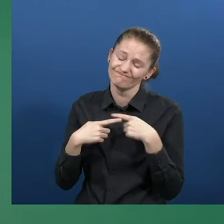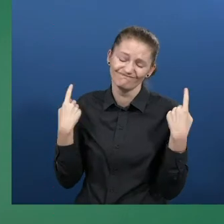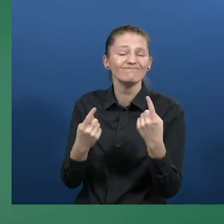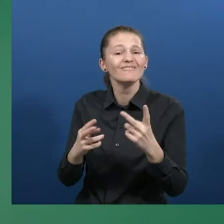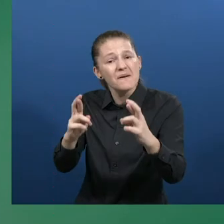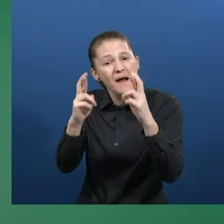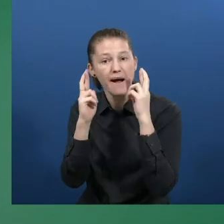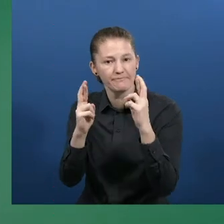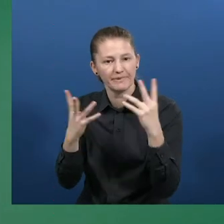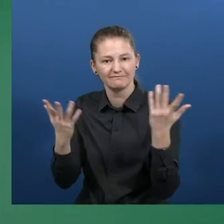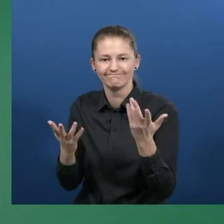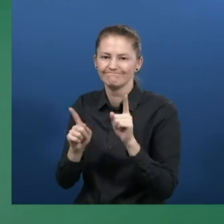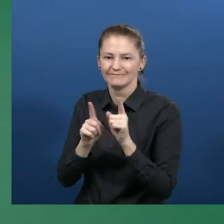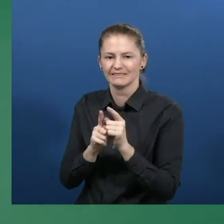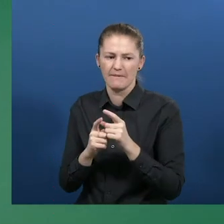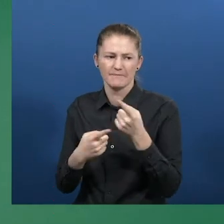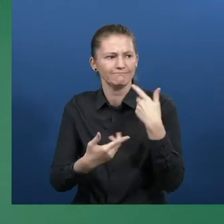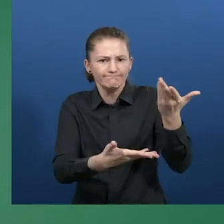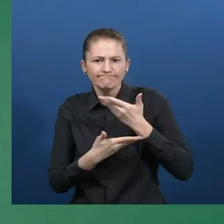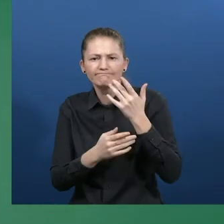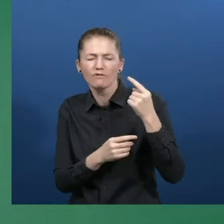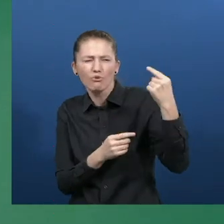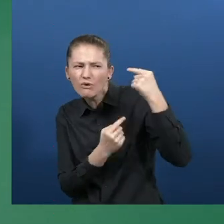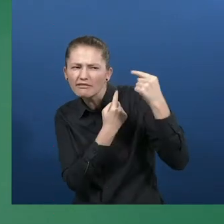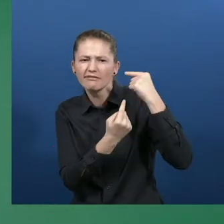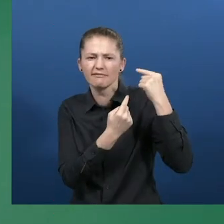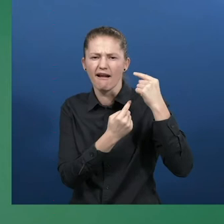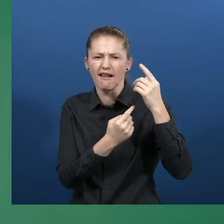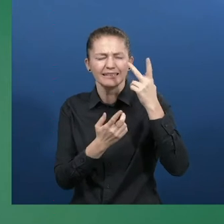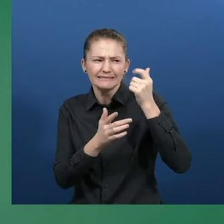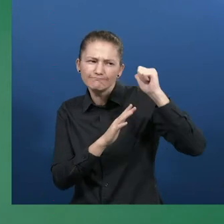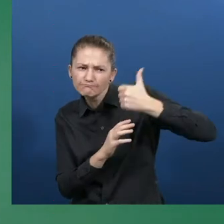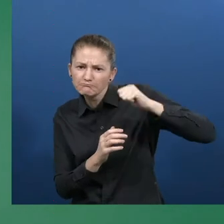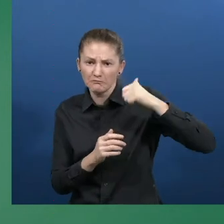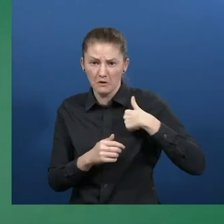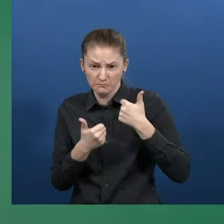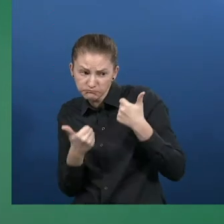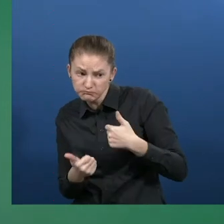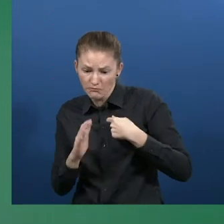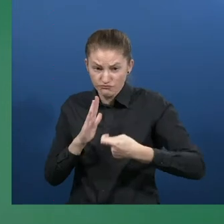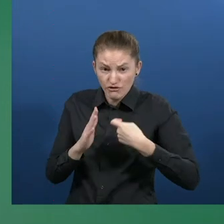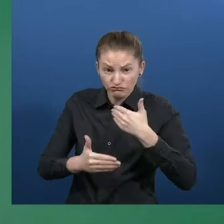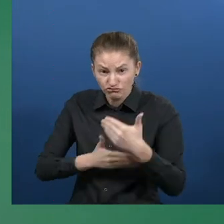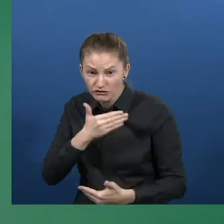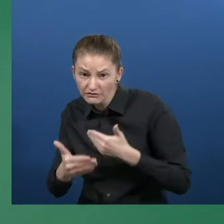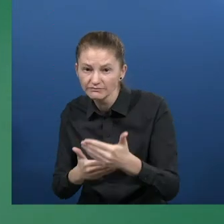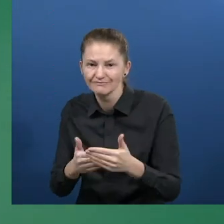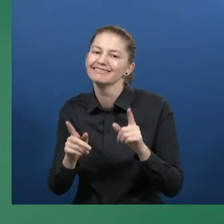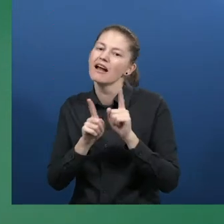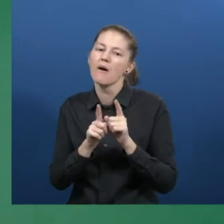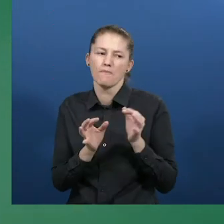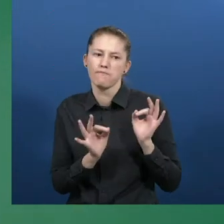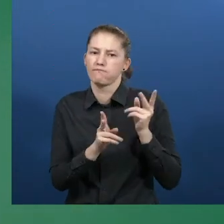We hope to receive a critical external assessment of our planned project. Through professional input on